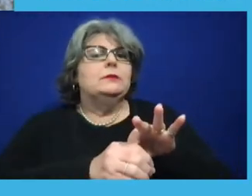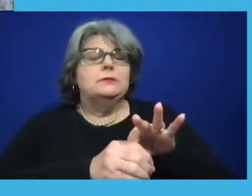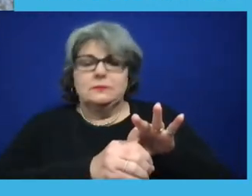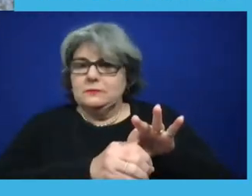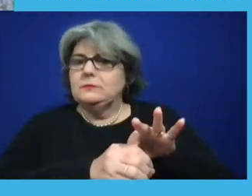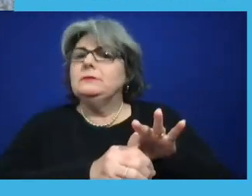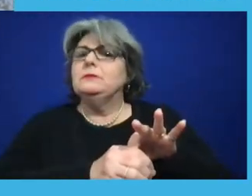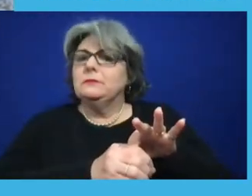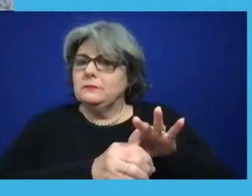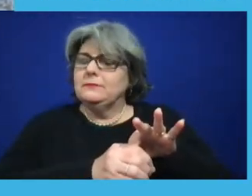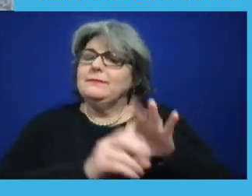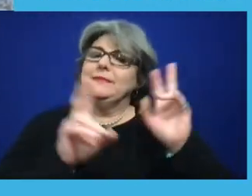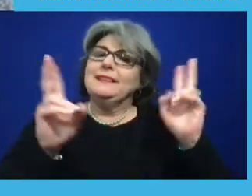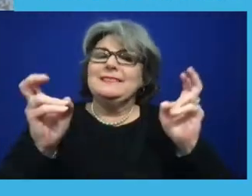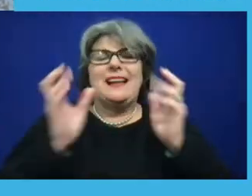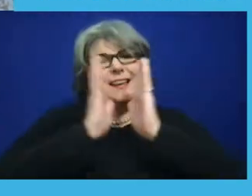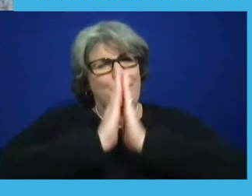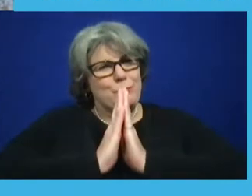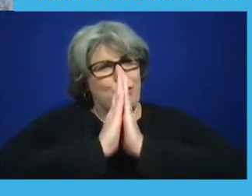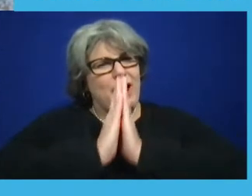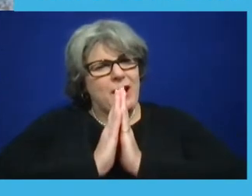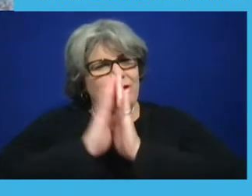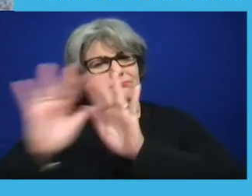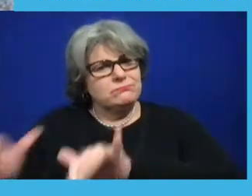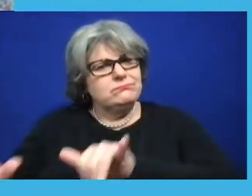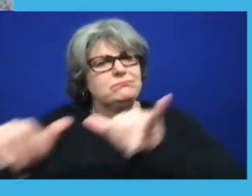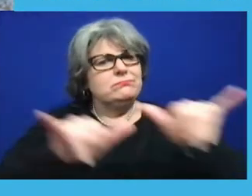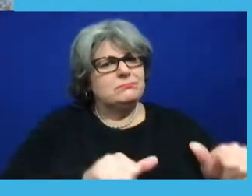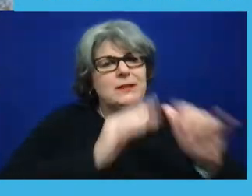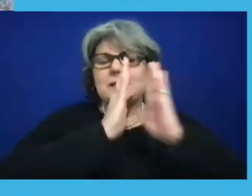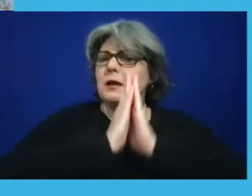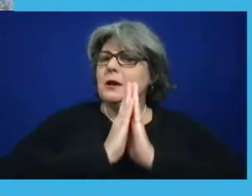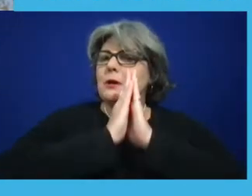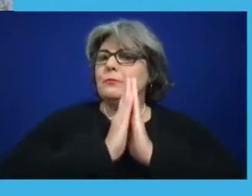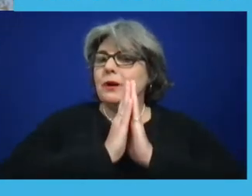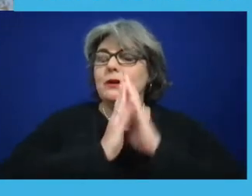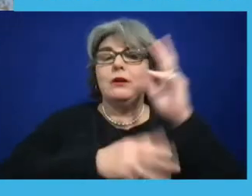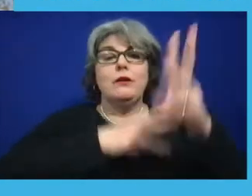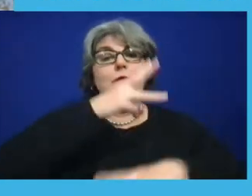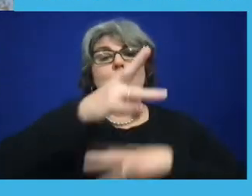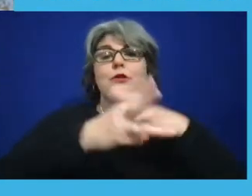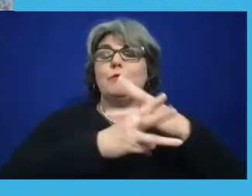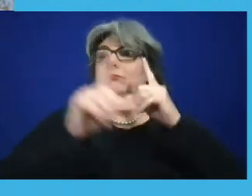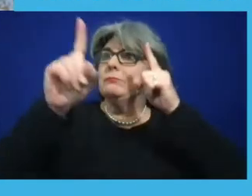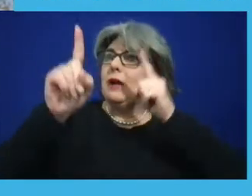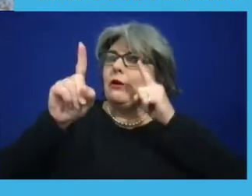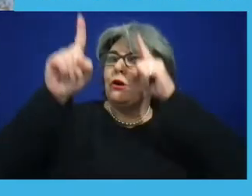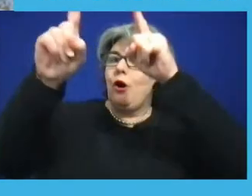because we know that a vote is a kind of prayer